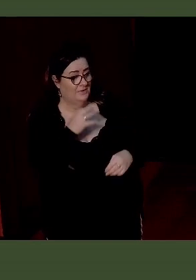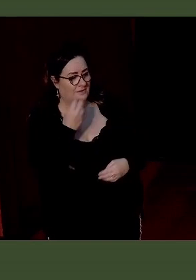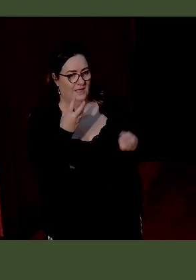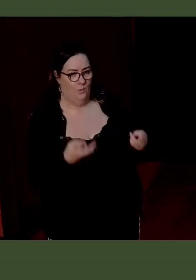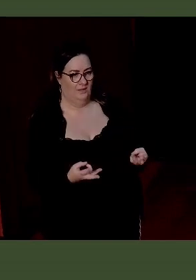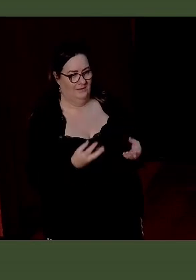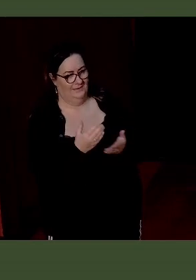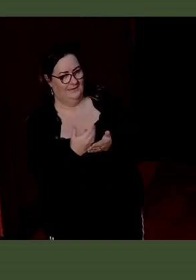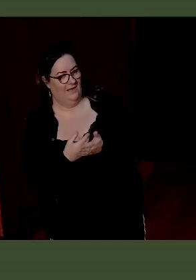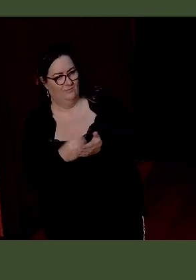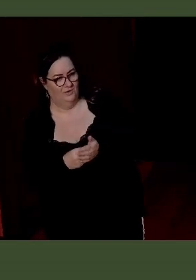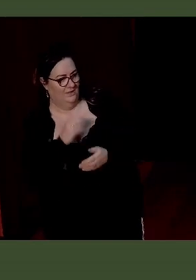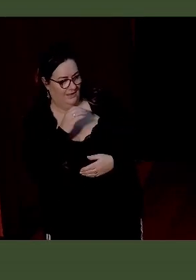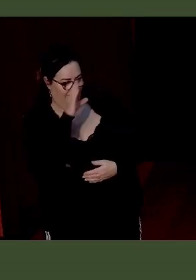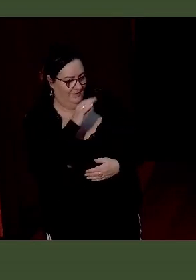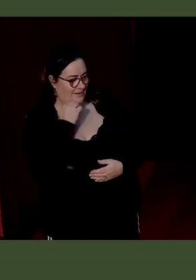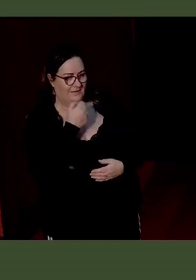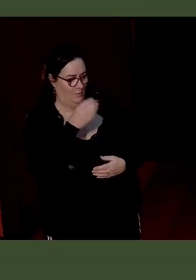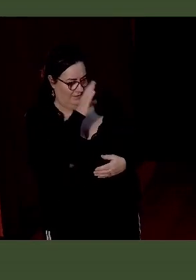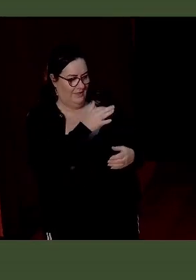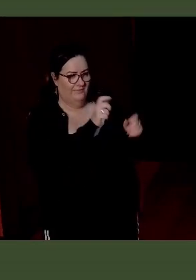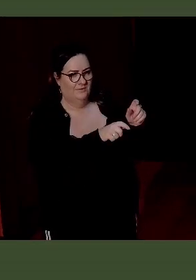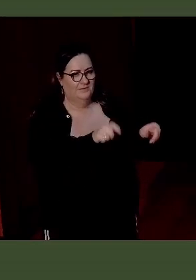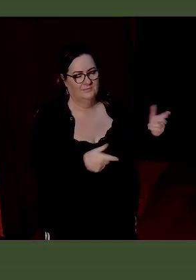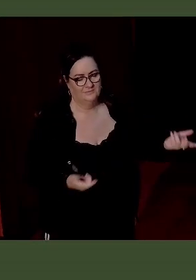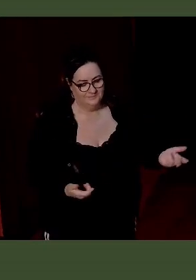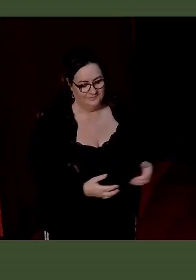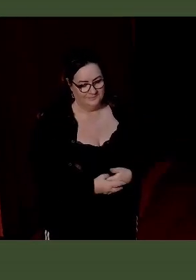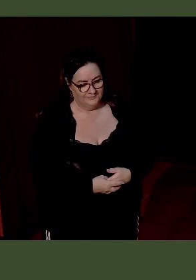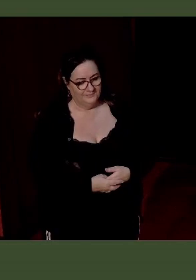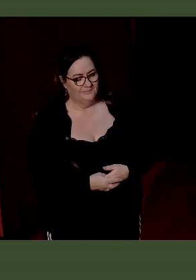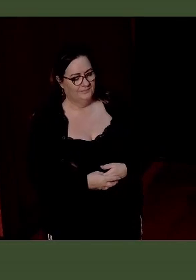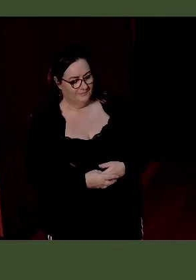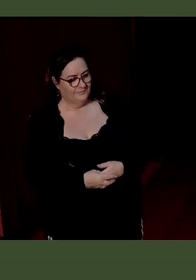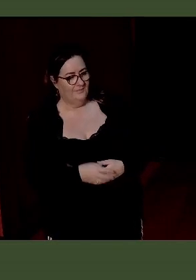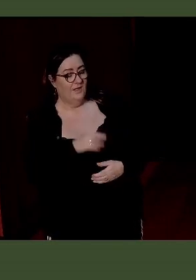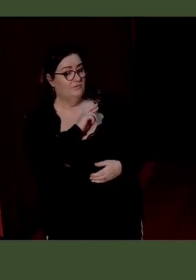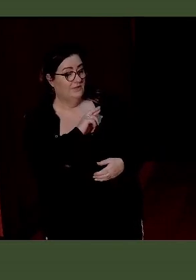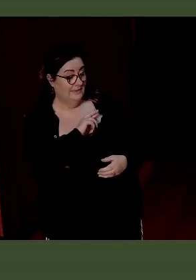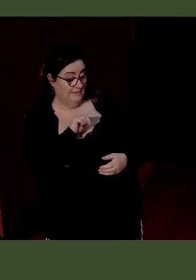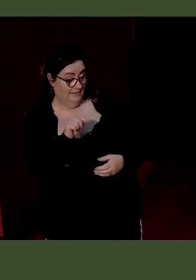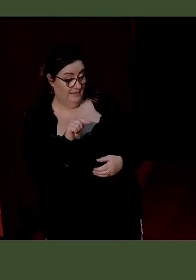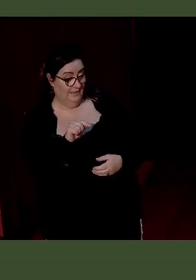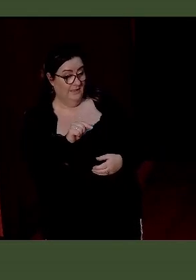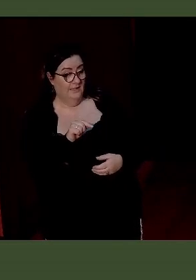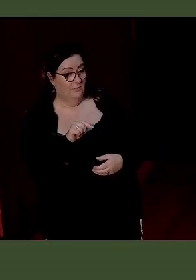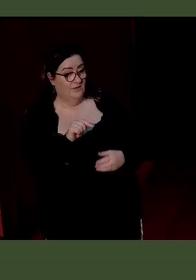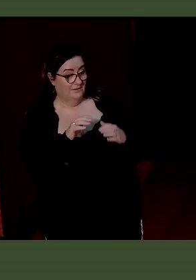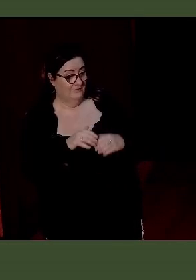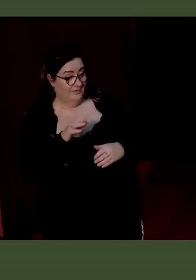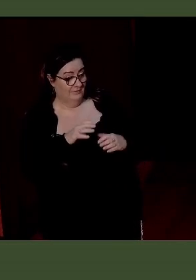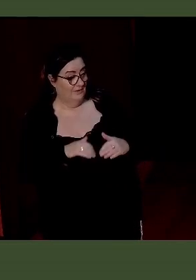more to the point, the model that was used for workhouse for poor law reform came not from a Dáil Éireann, but